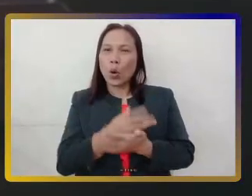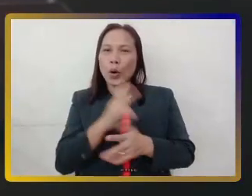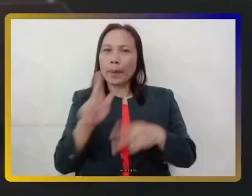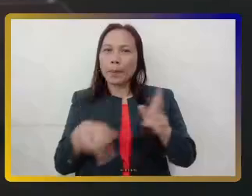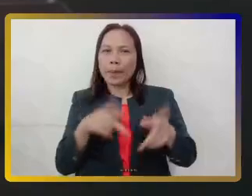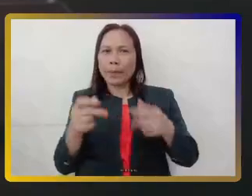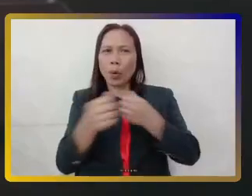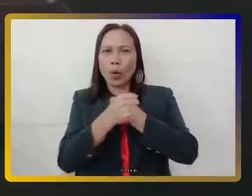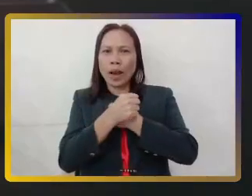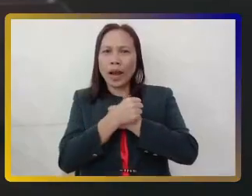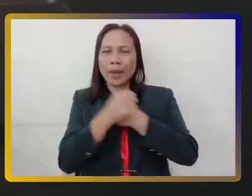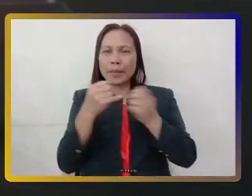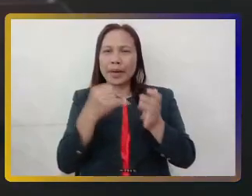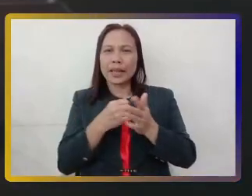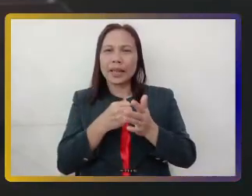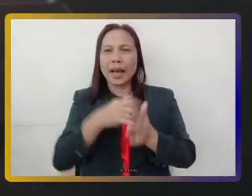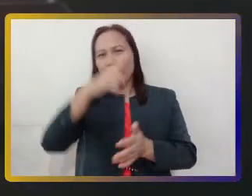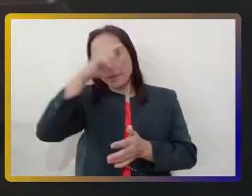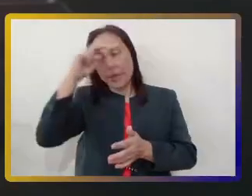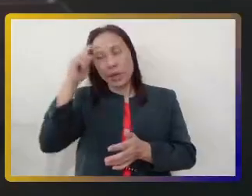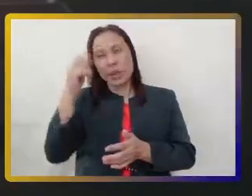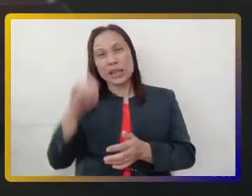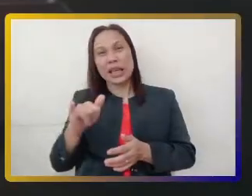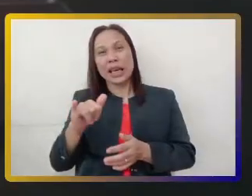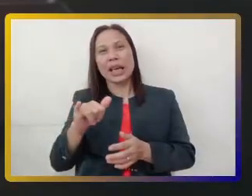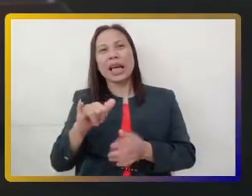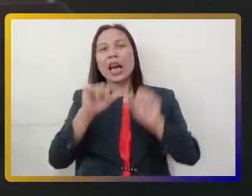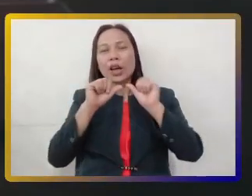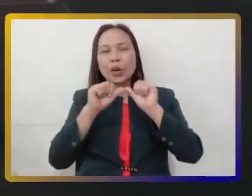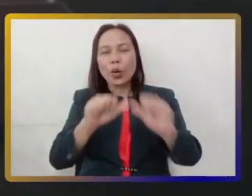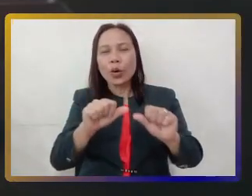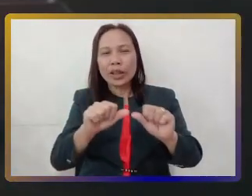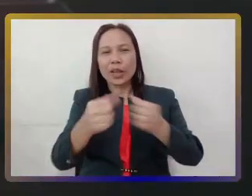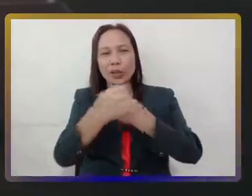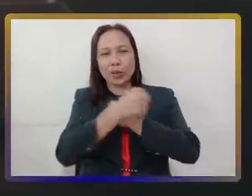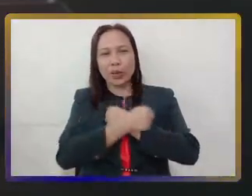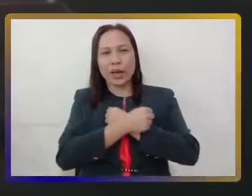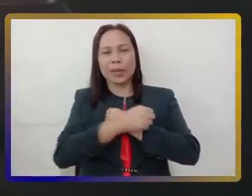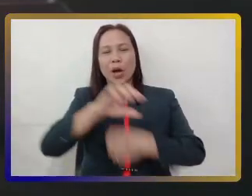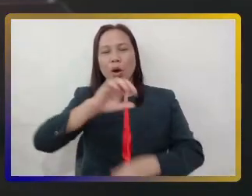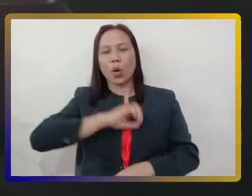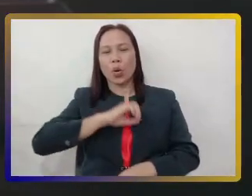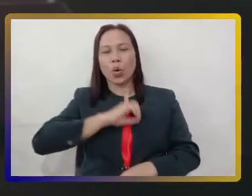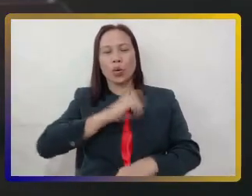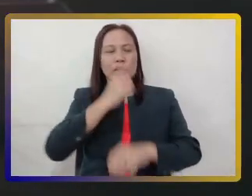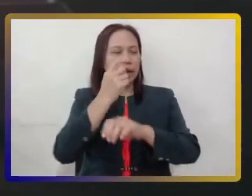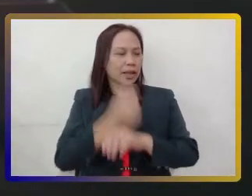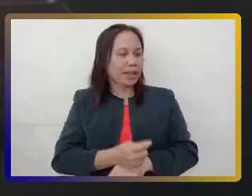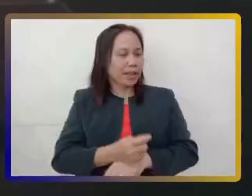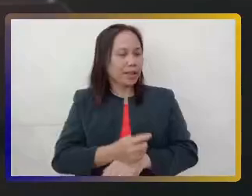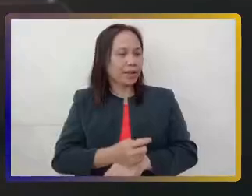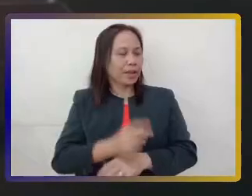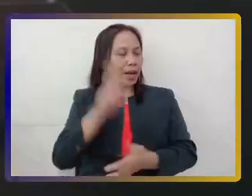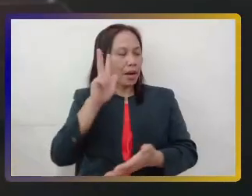because they want to keep their own tradition another versese